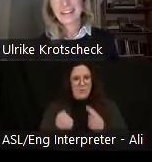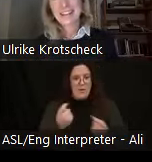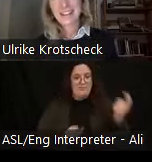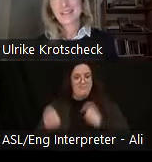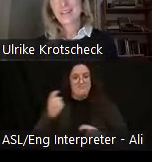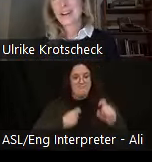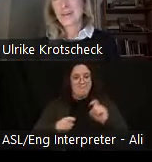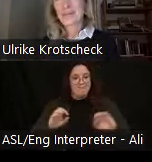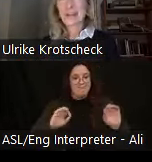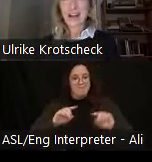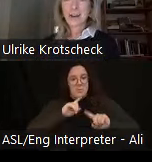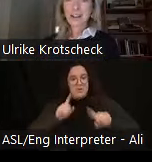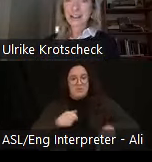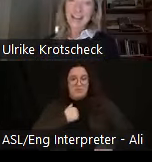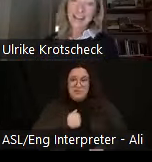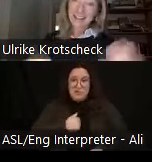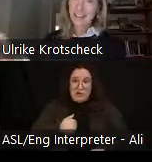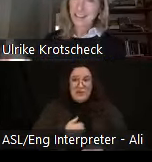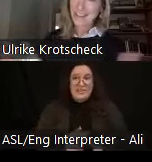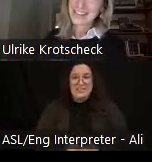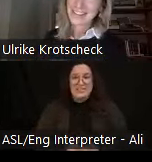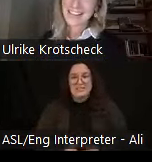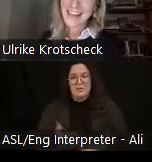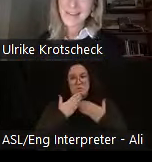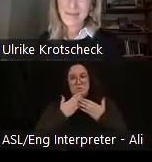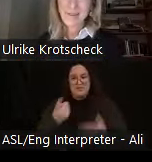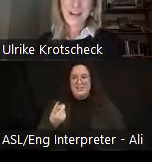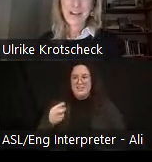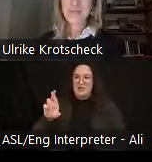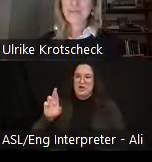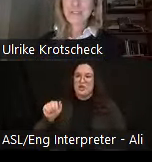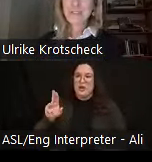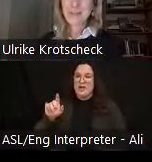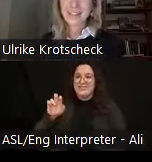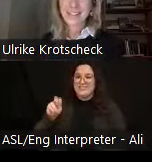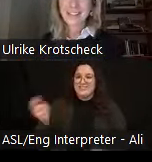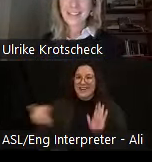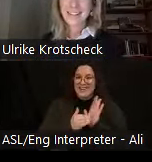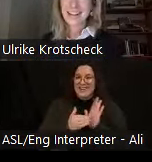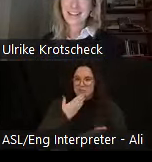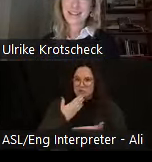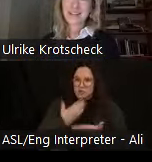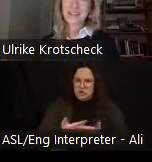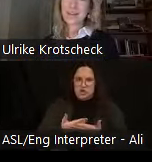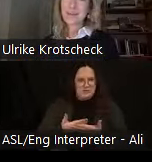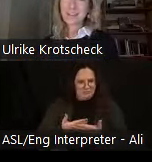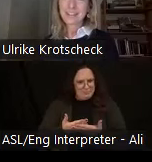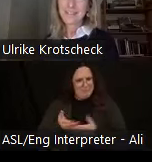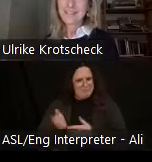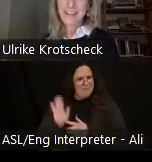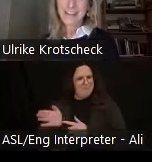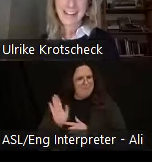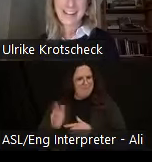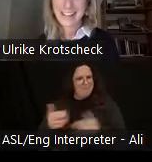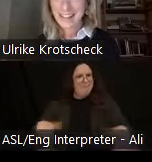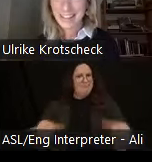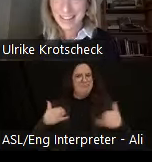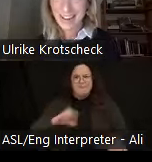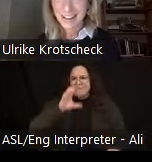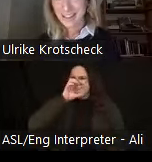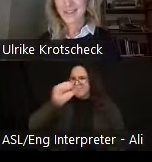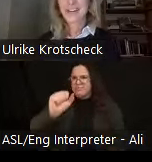questions I didn't get to. I want to thank Dr. Austin again for a really well-attended and completely fascinating